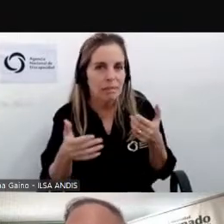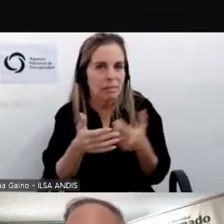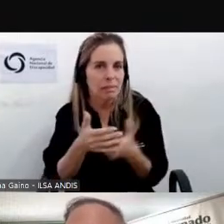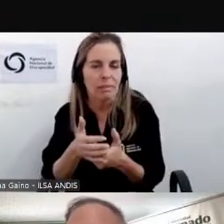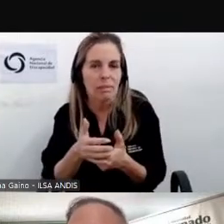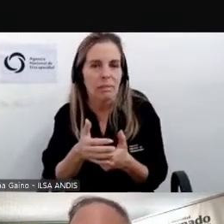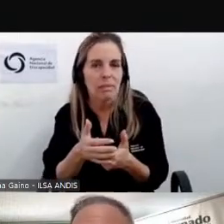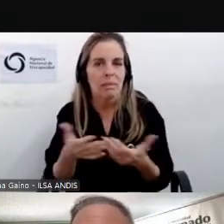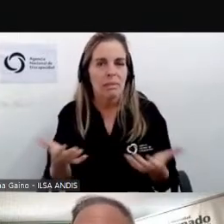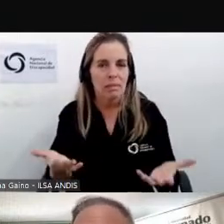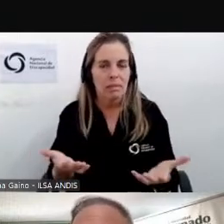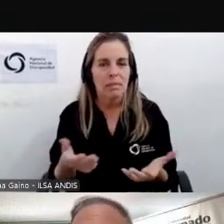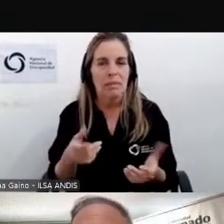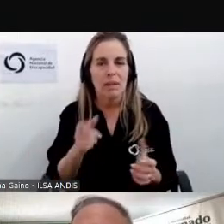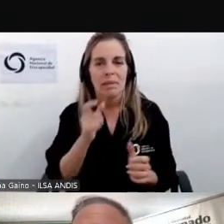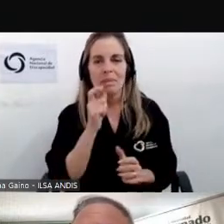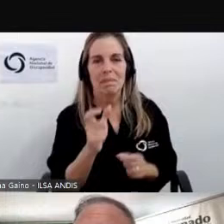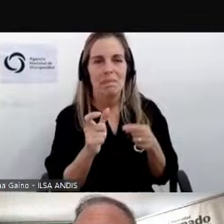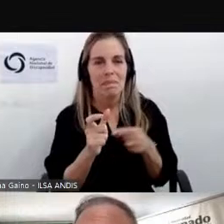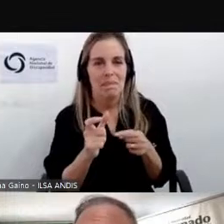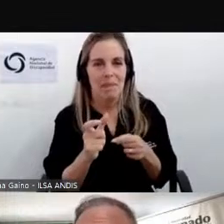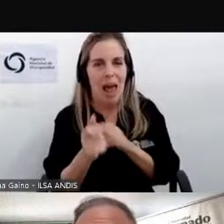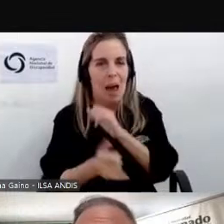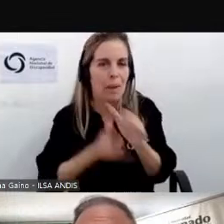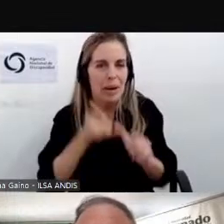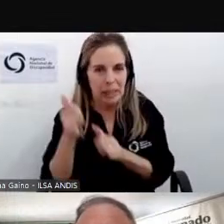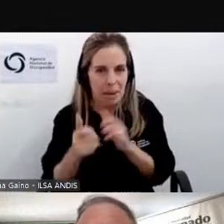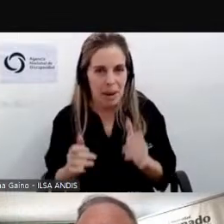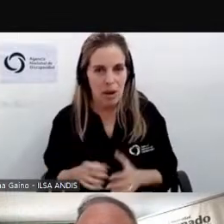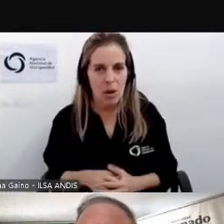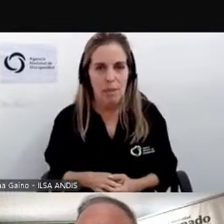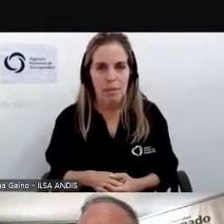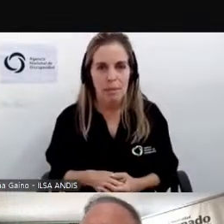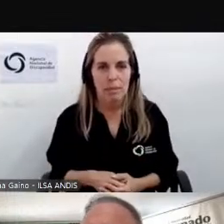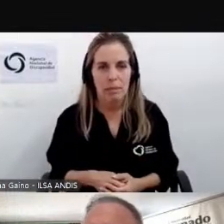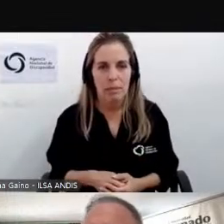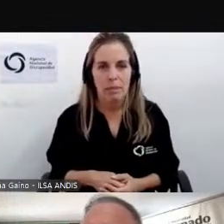approaches that have developed the notion.